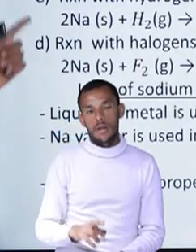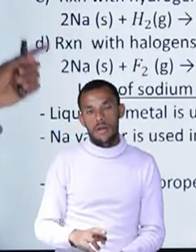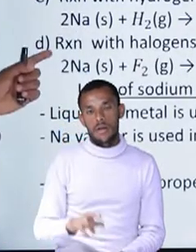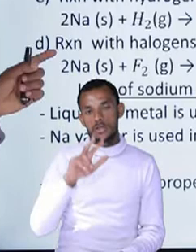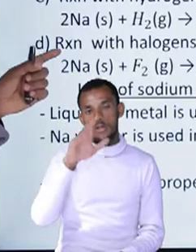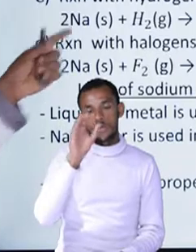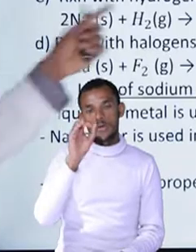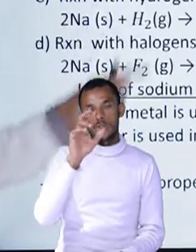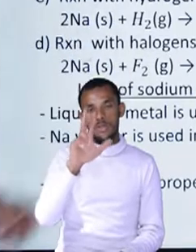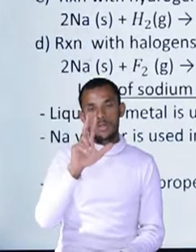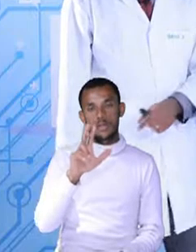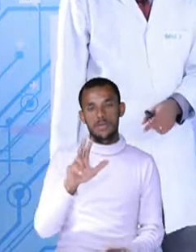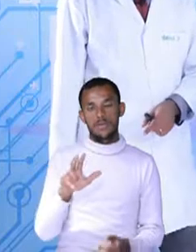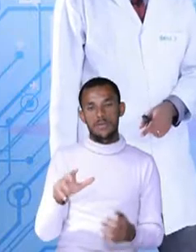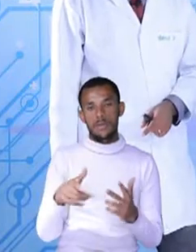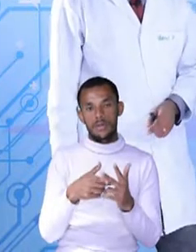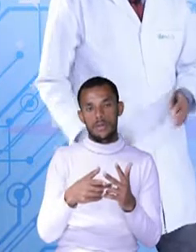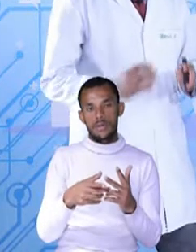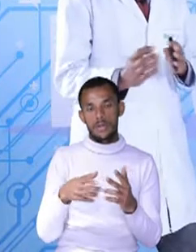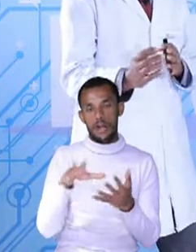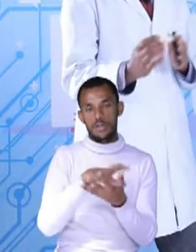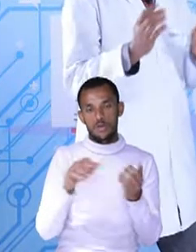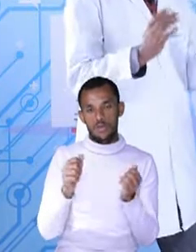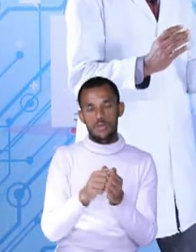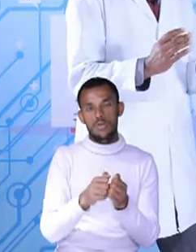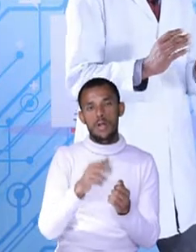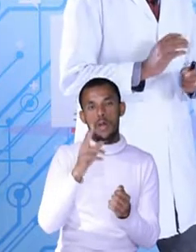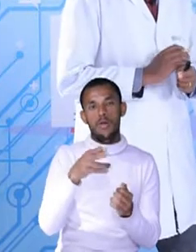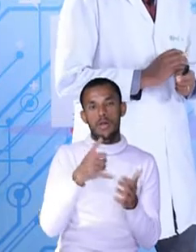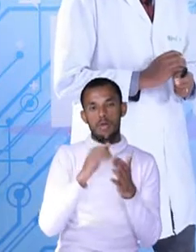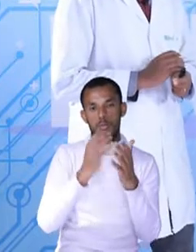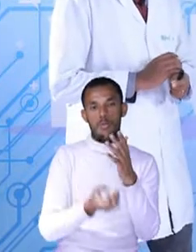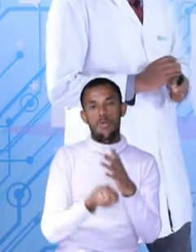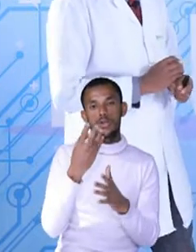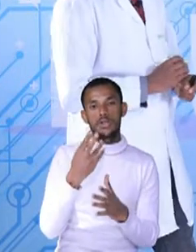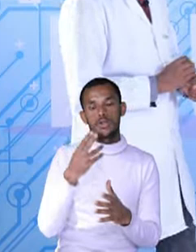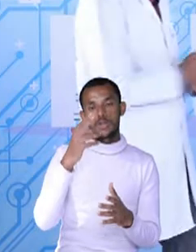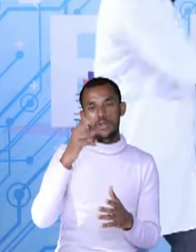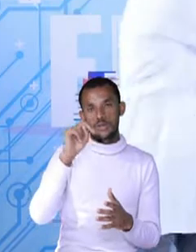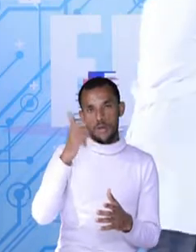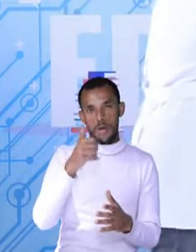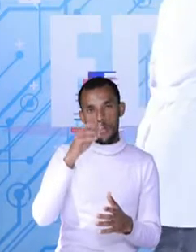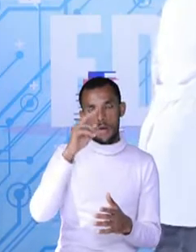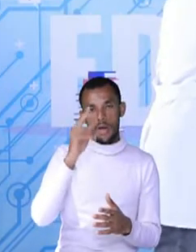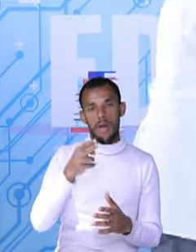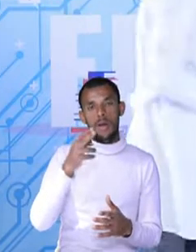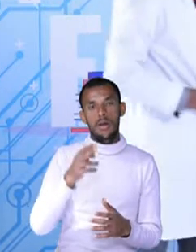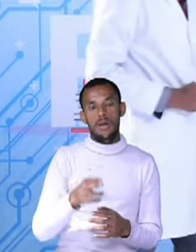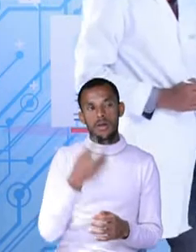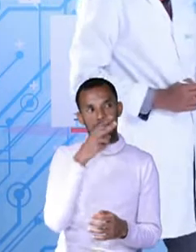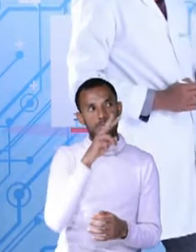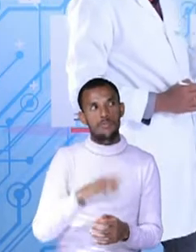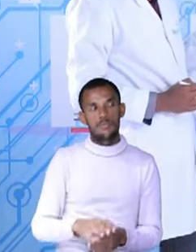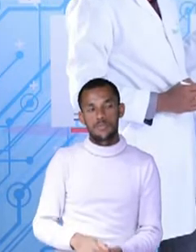3 or C, reaction with hydrogen. Sodium reacts with hydrogen, it produces sodium hydride. Therefore, this is sodium hydride.